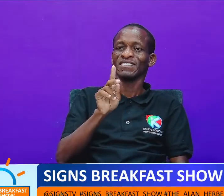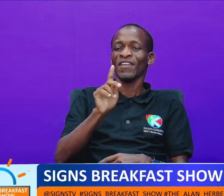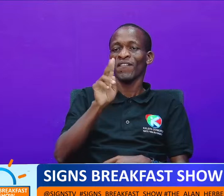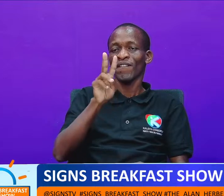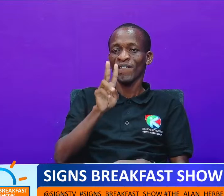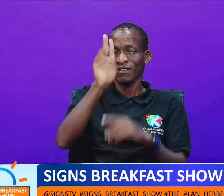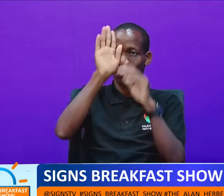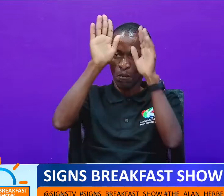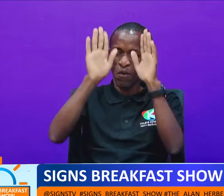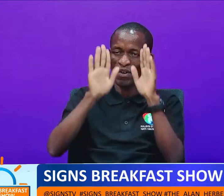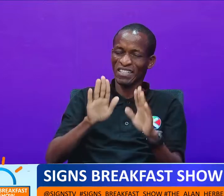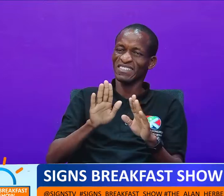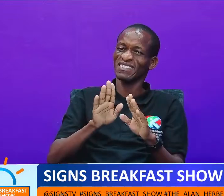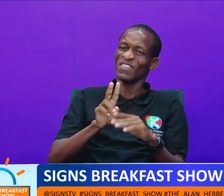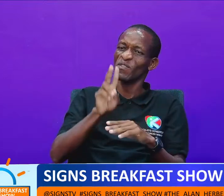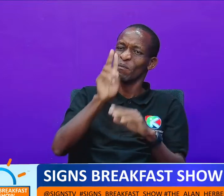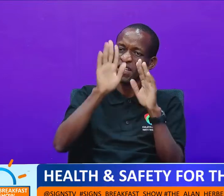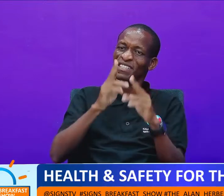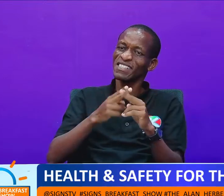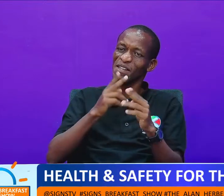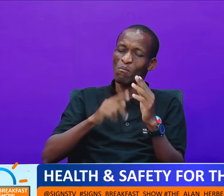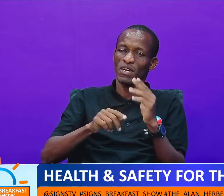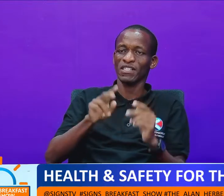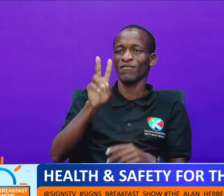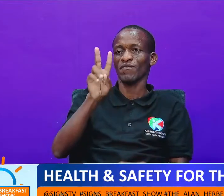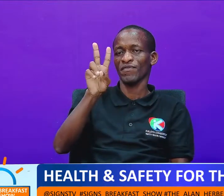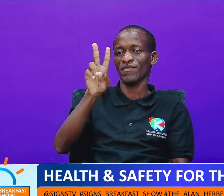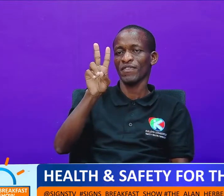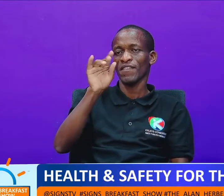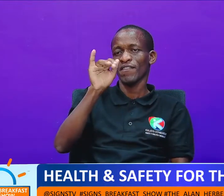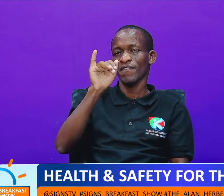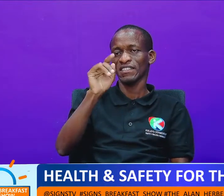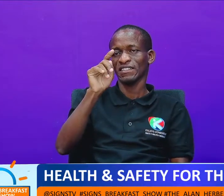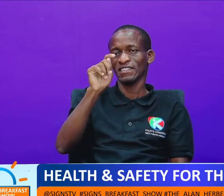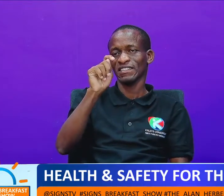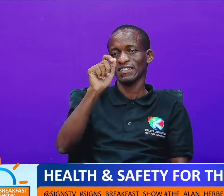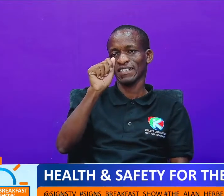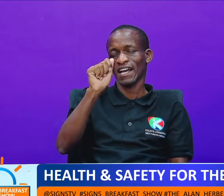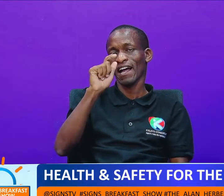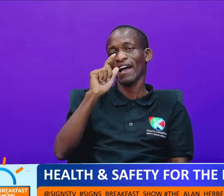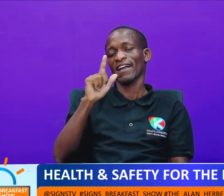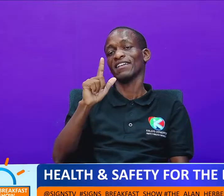and I am from Vital Signs.